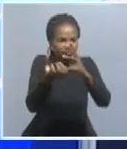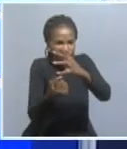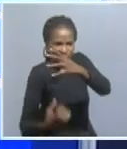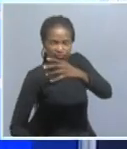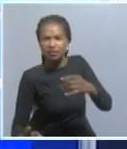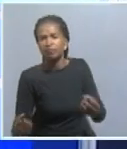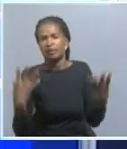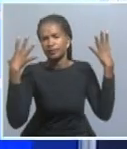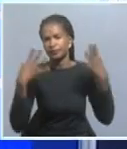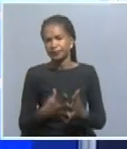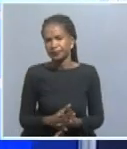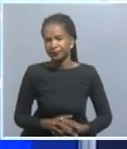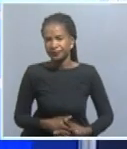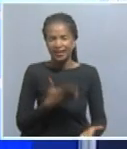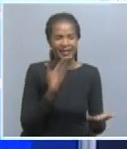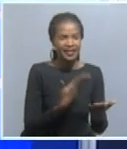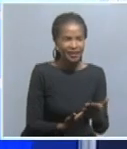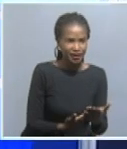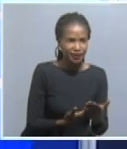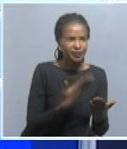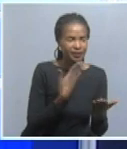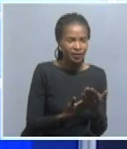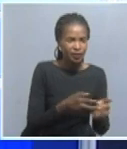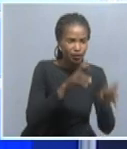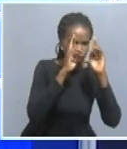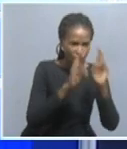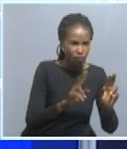your time, and we wish you and the rest of your team all the